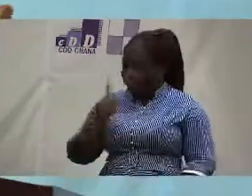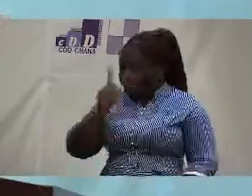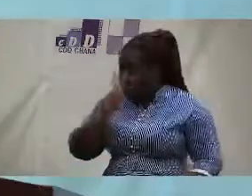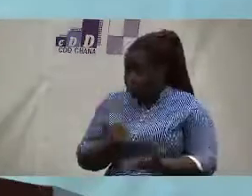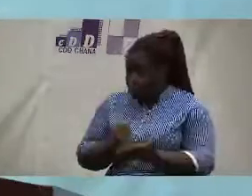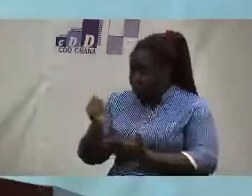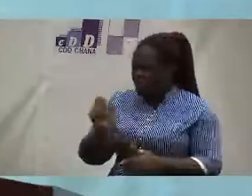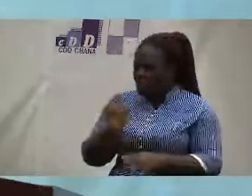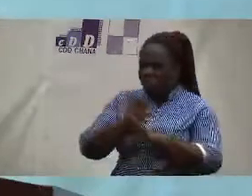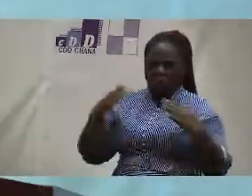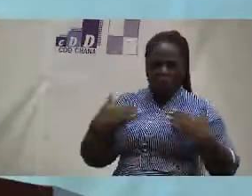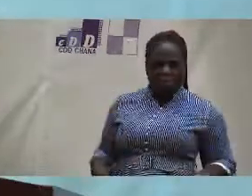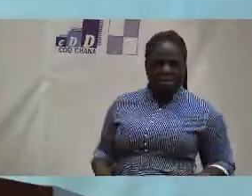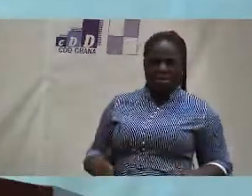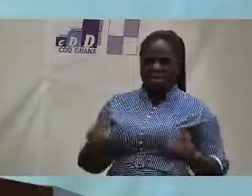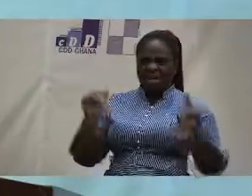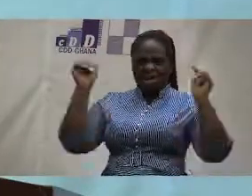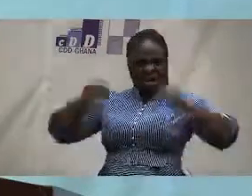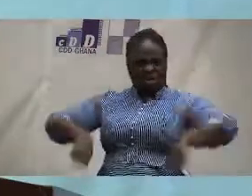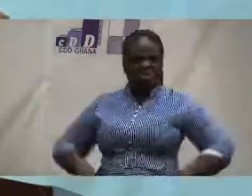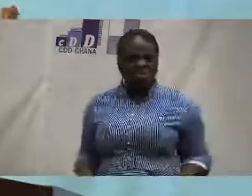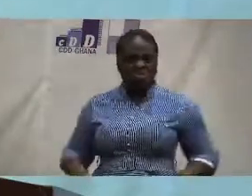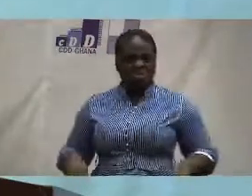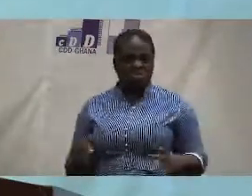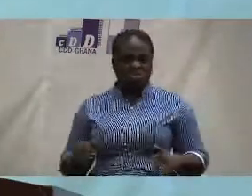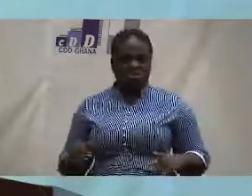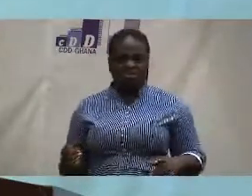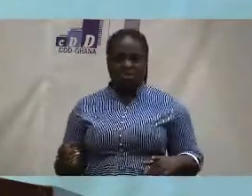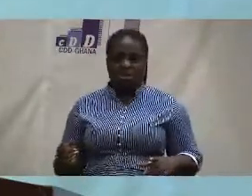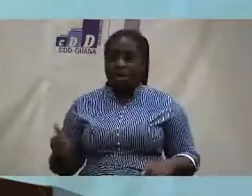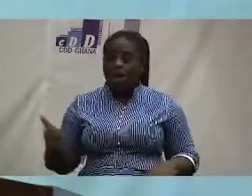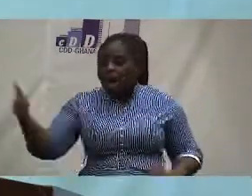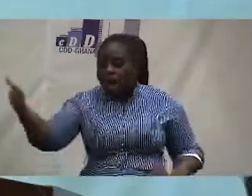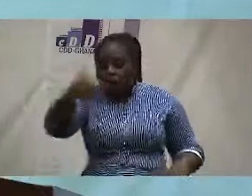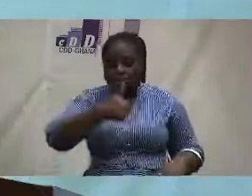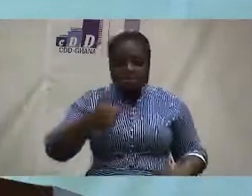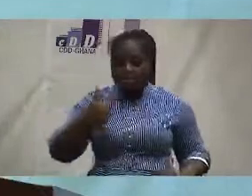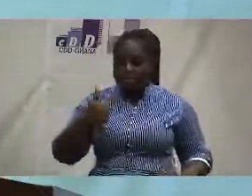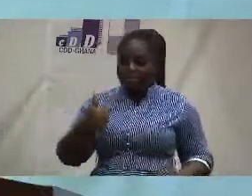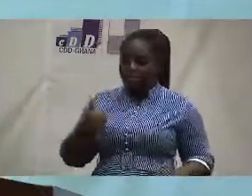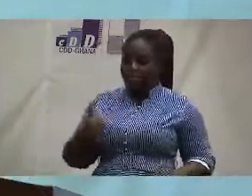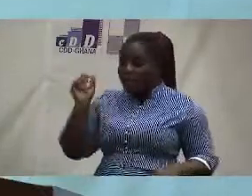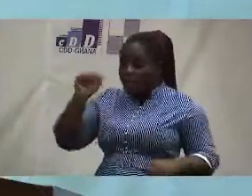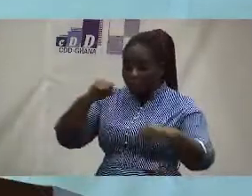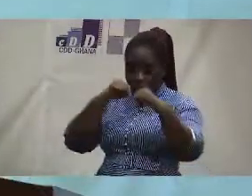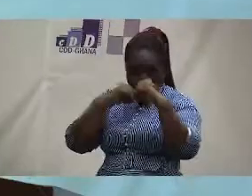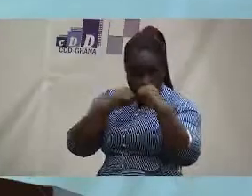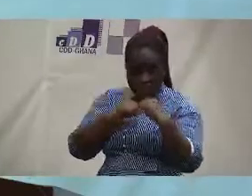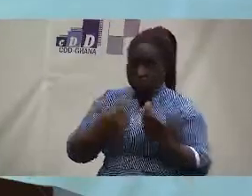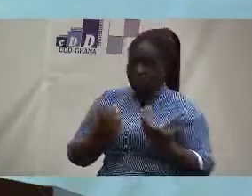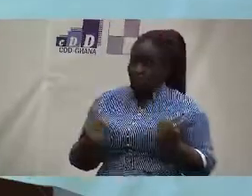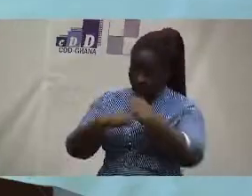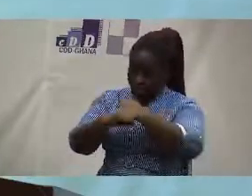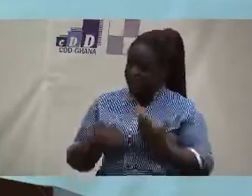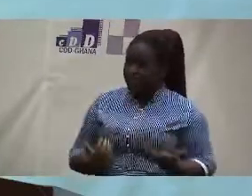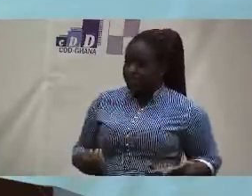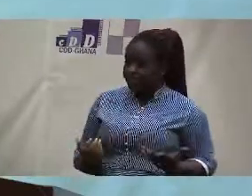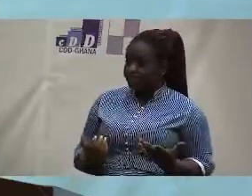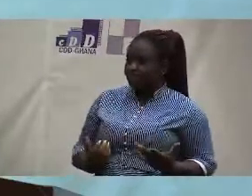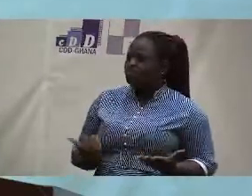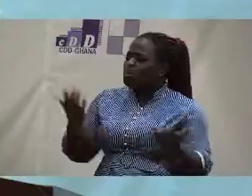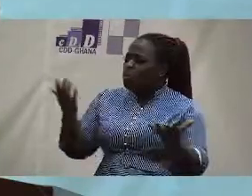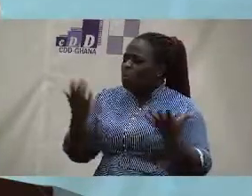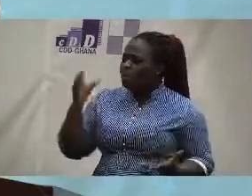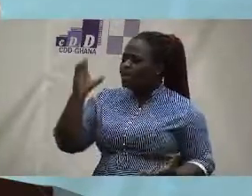Because nobody is able to protect the civic space more than the citizens who are actually affected by it. We want